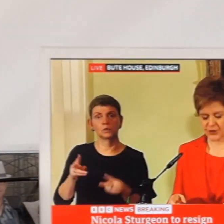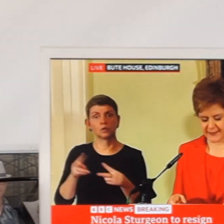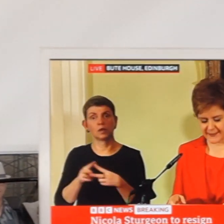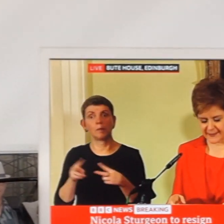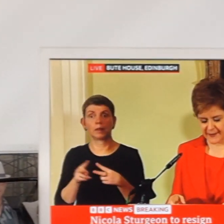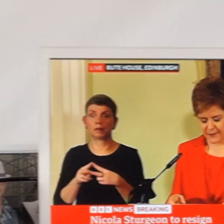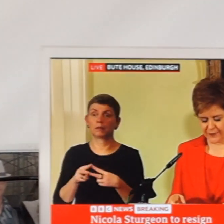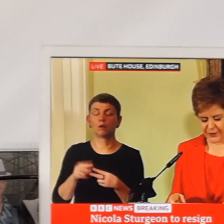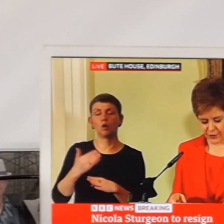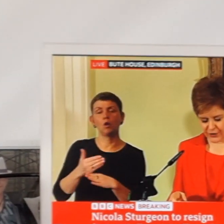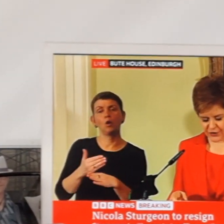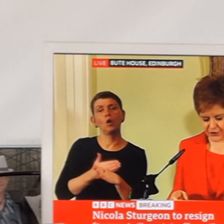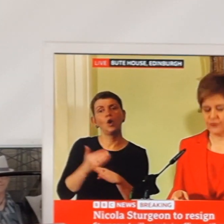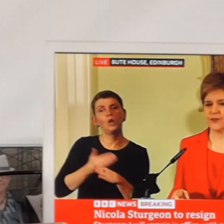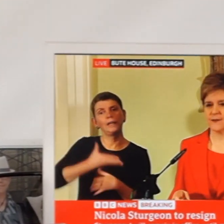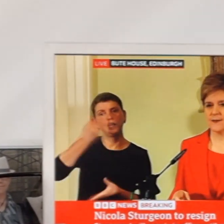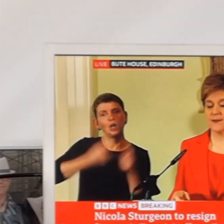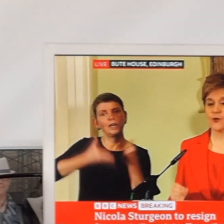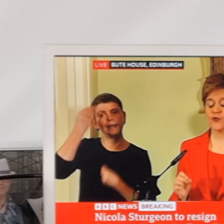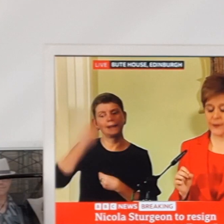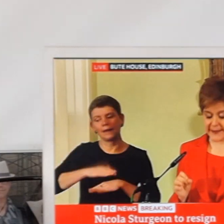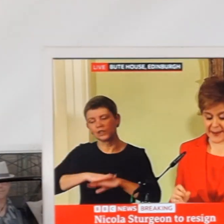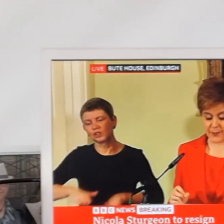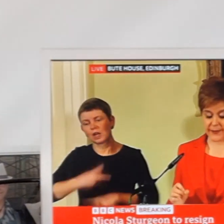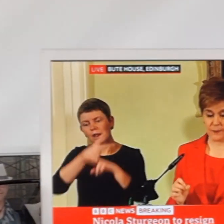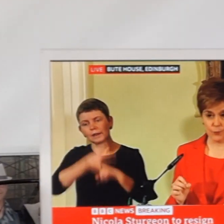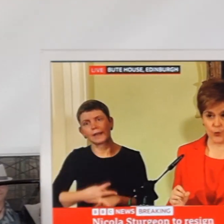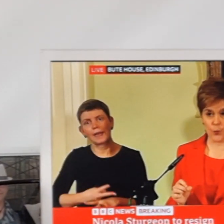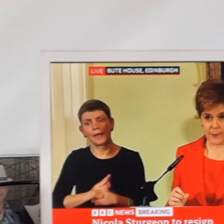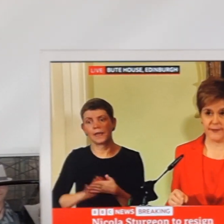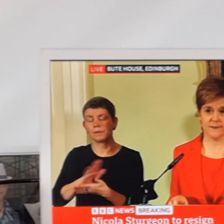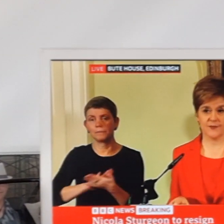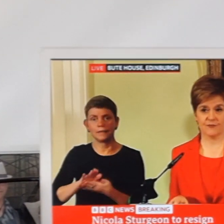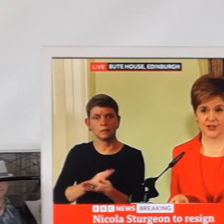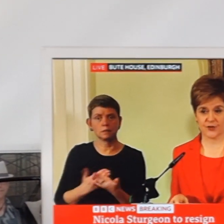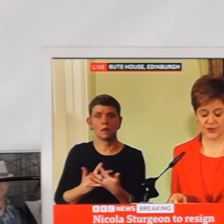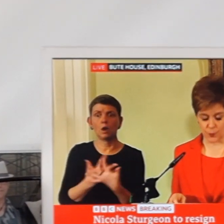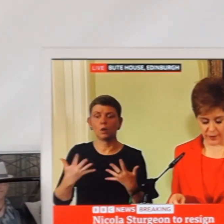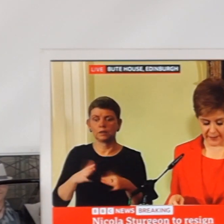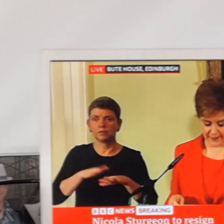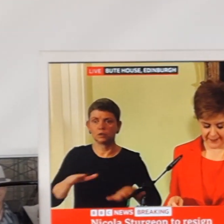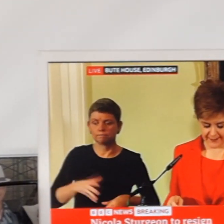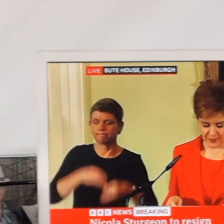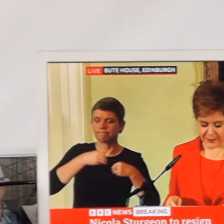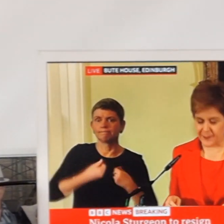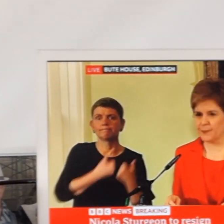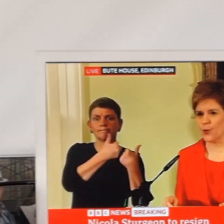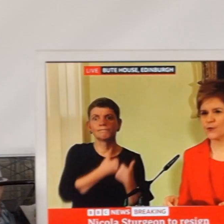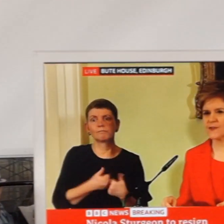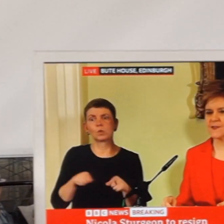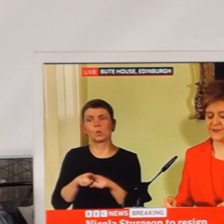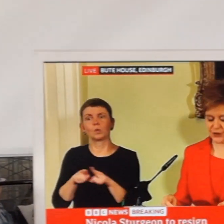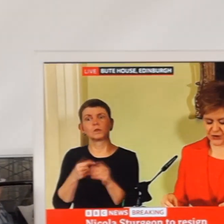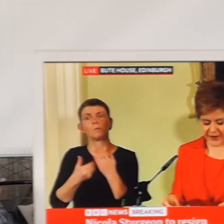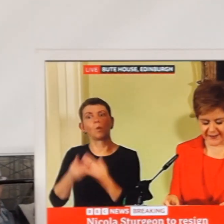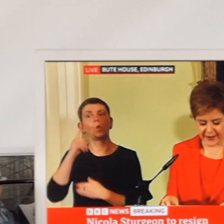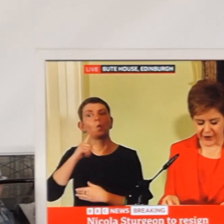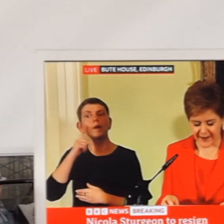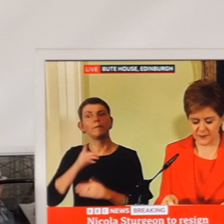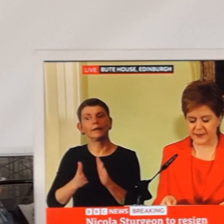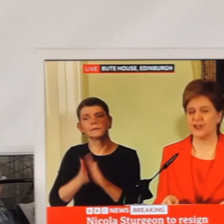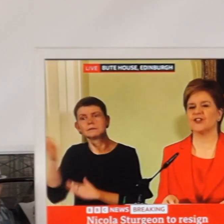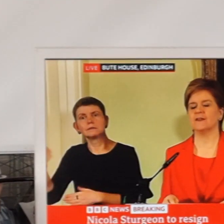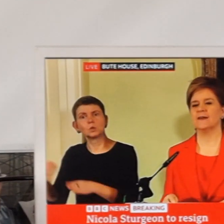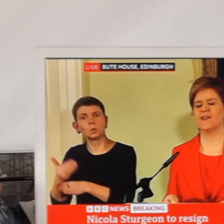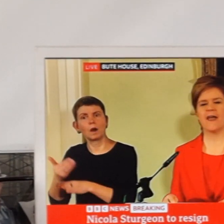transforming opportunities for the youngest children. It's also enabling more women to return to work. The baby box is enshrining